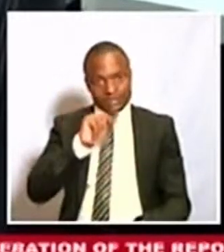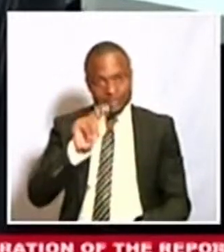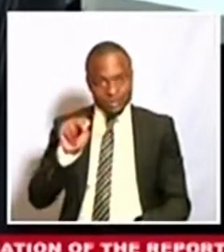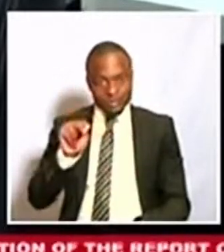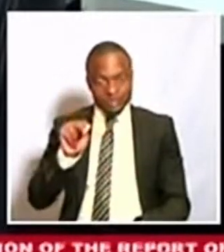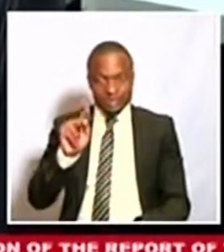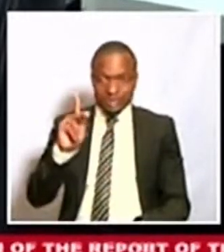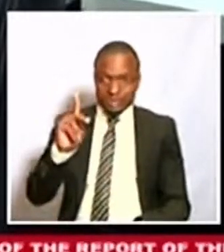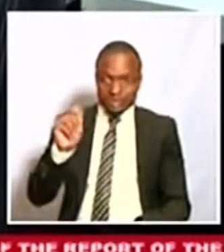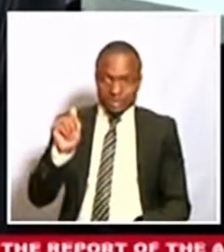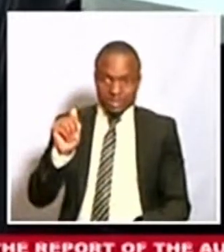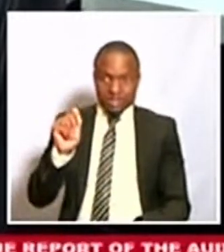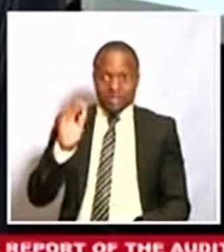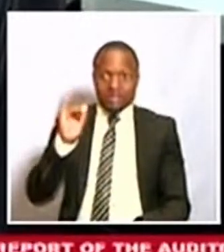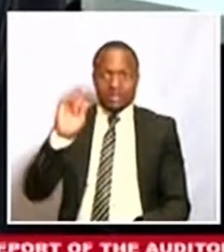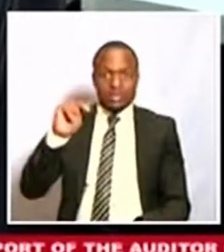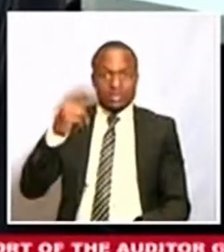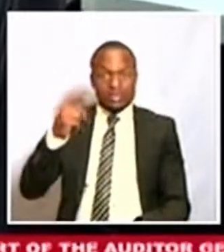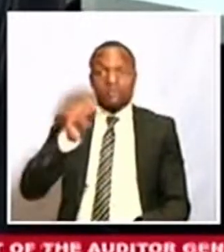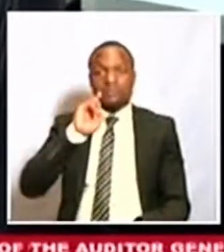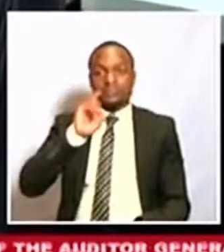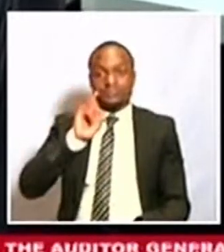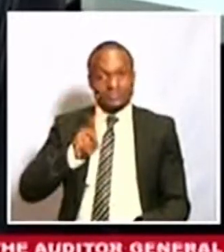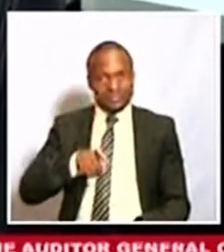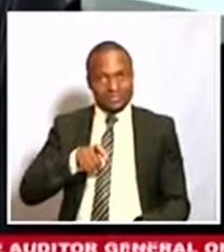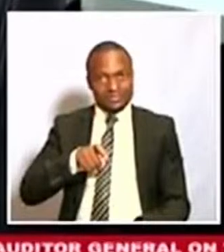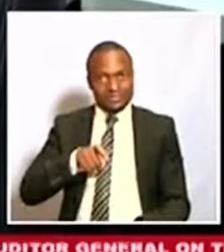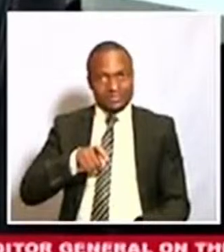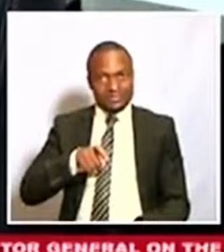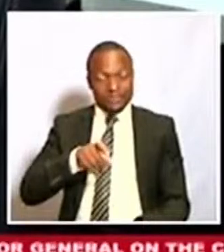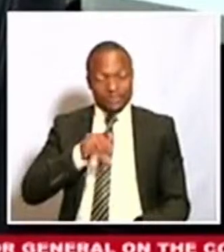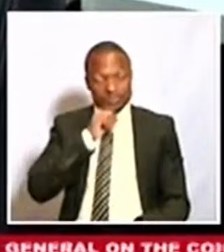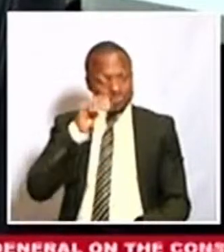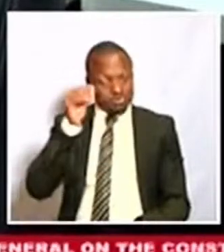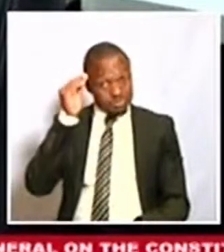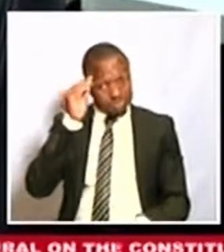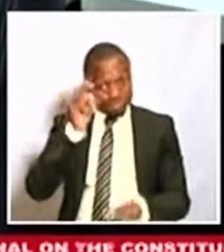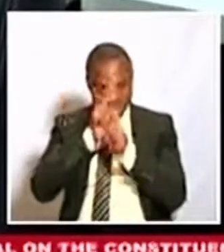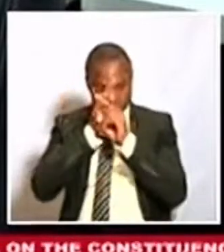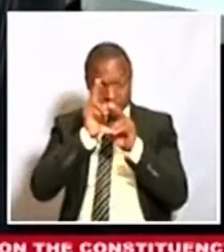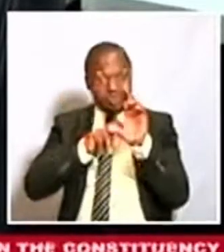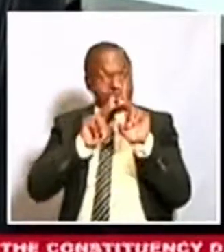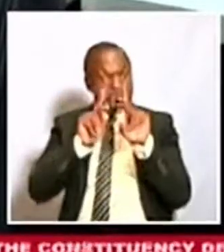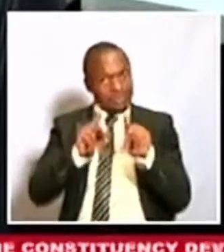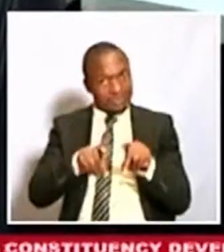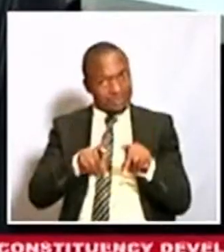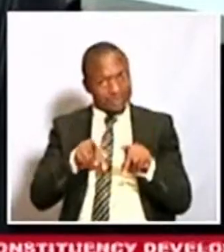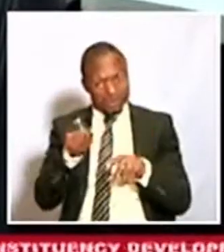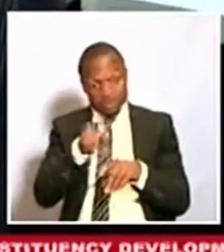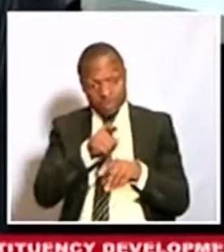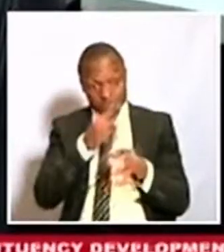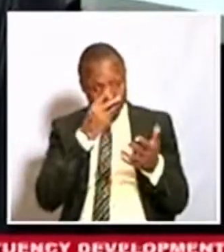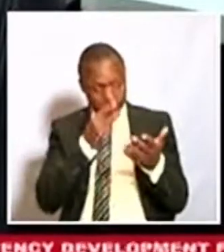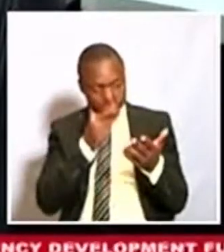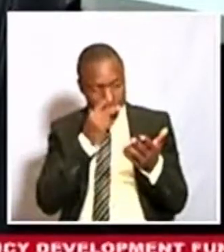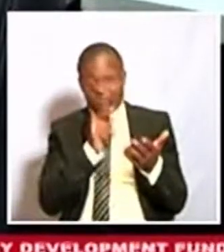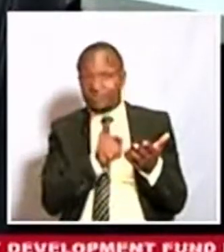E. Kavinga, who is supposed to be, I don't know whether, Honorable Chairperson, you are with me on this